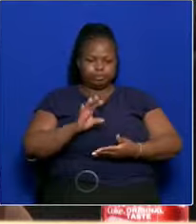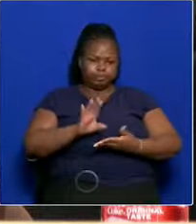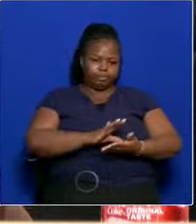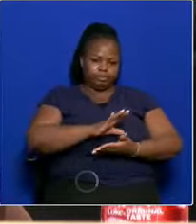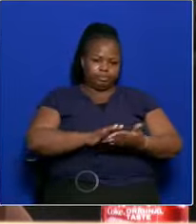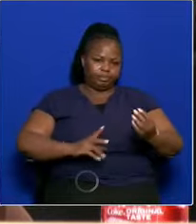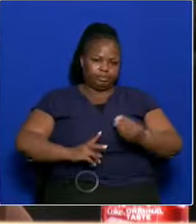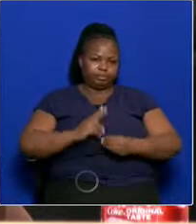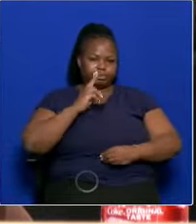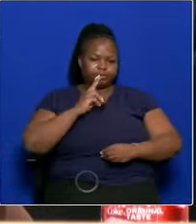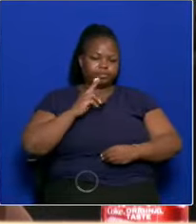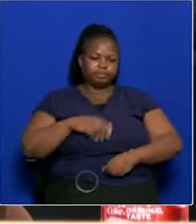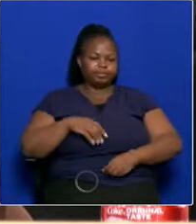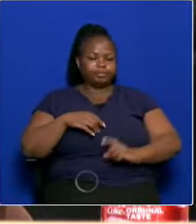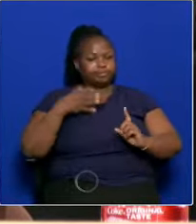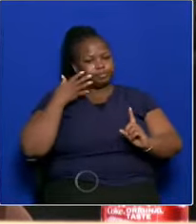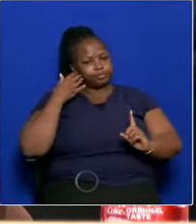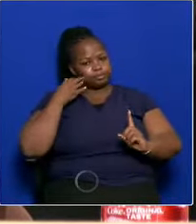Mr. Matlala's contract.